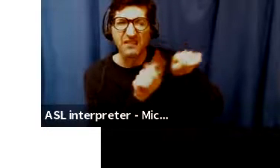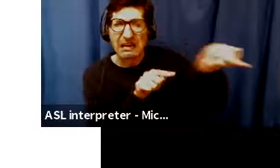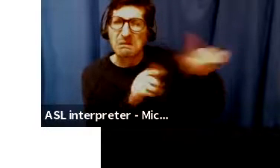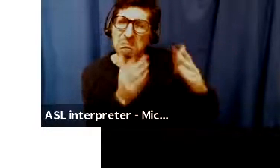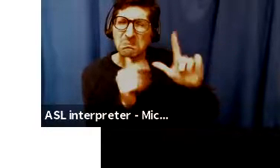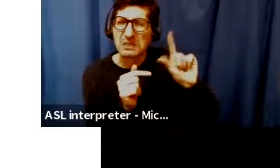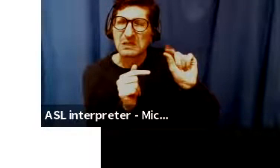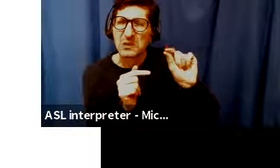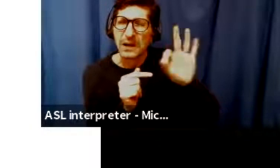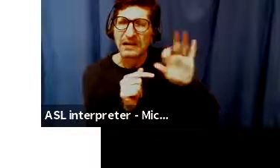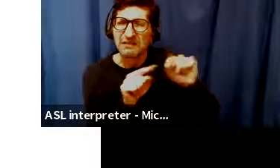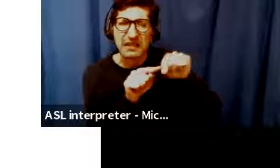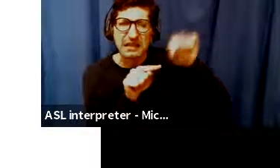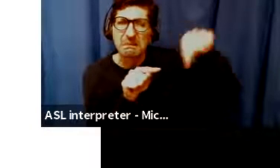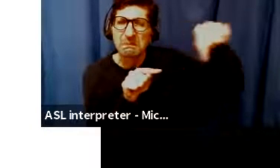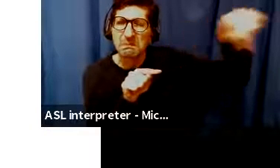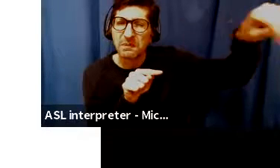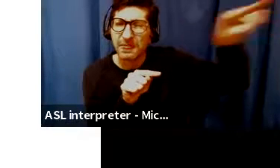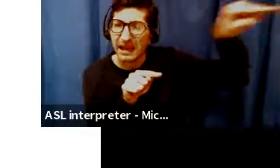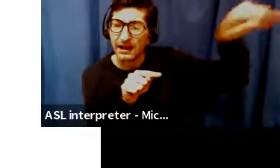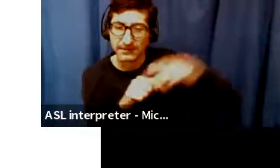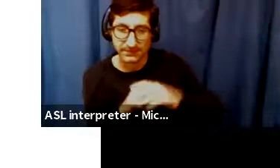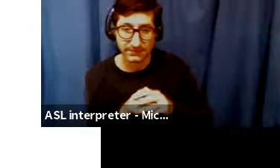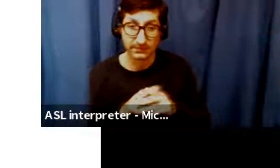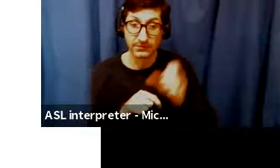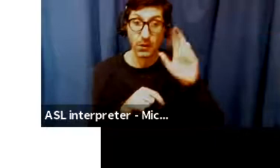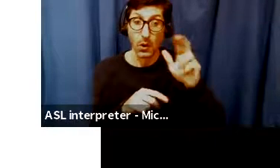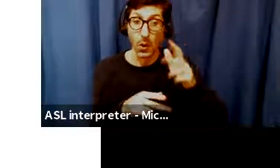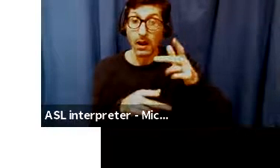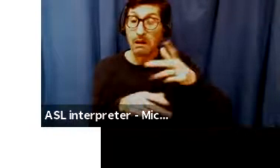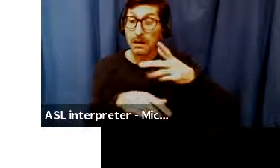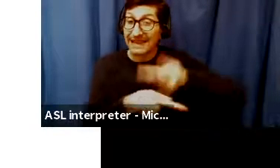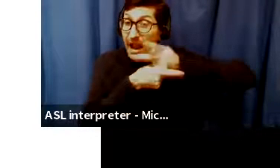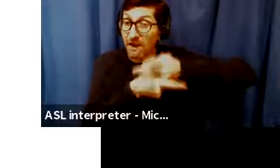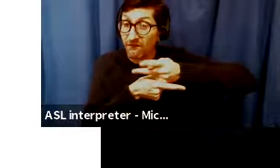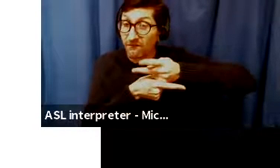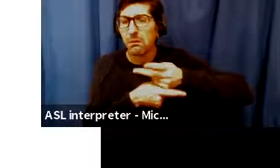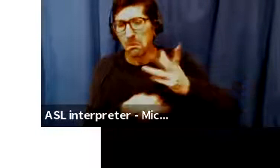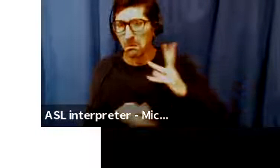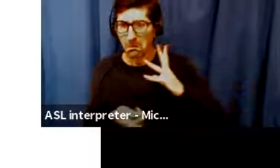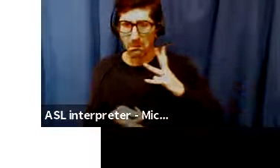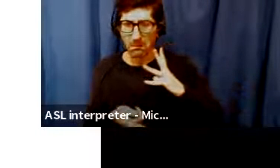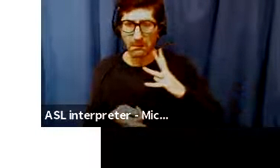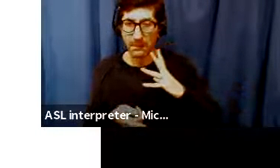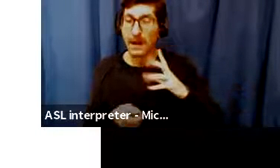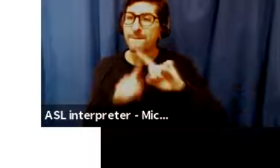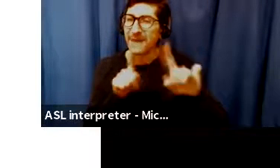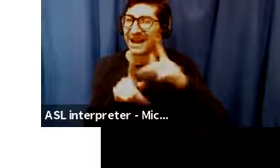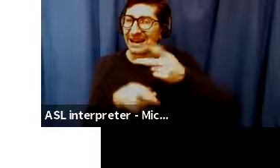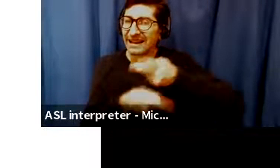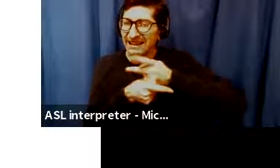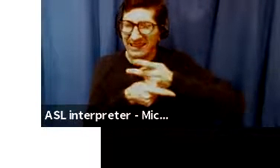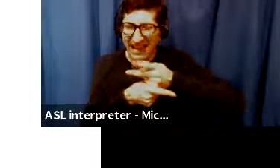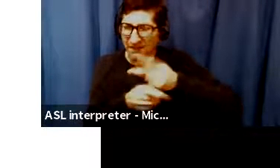paces behind you. Be careful is fine as long as it's placed, as long as it's followed by